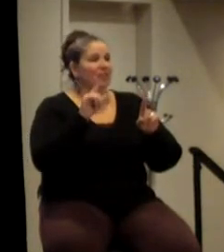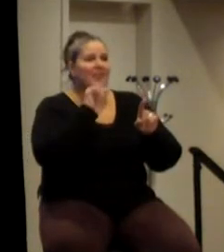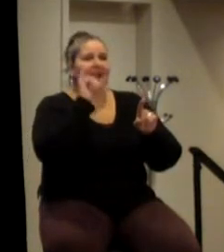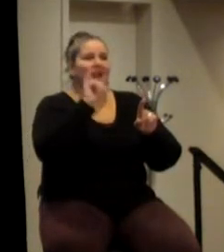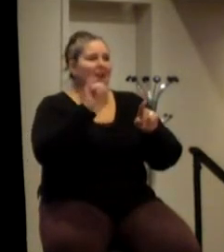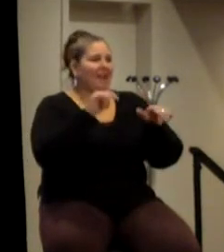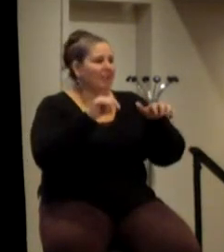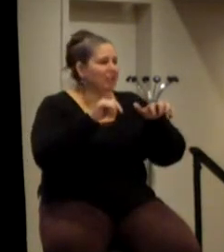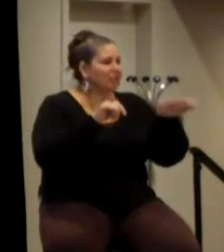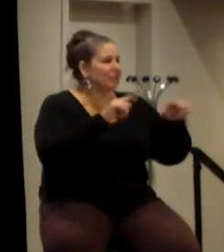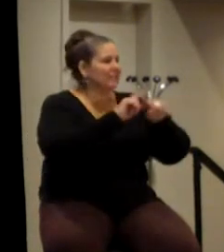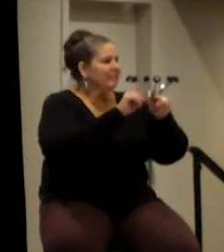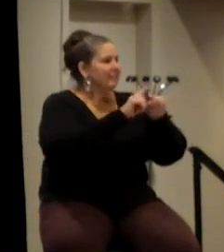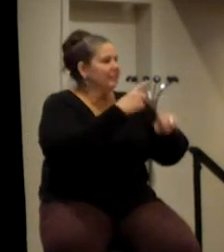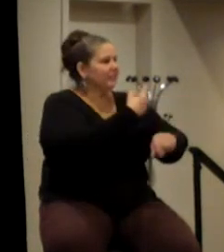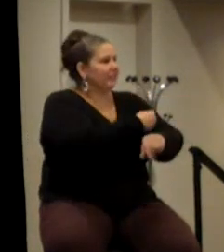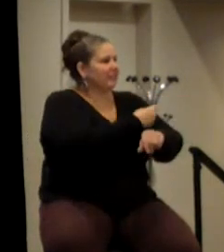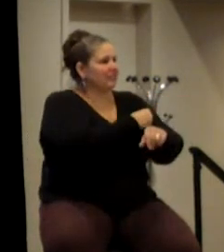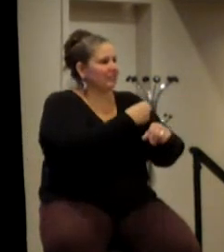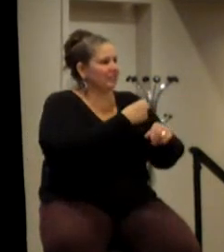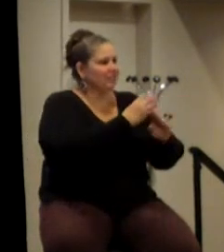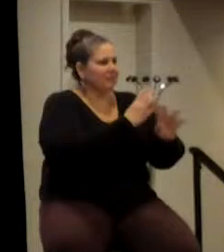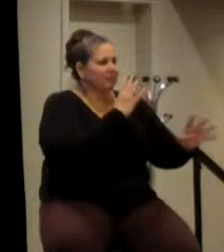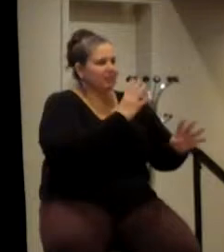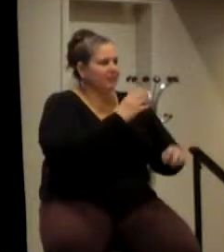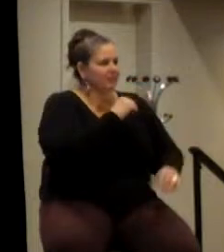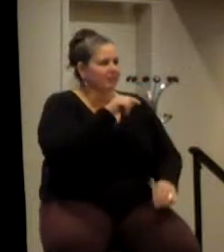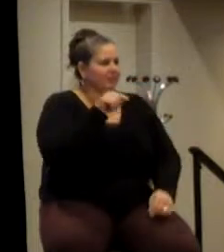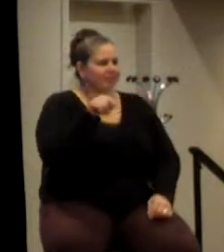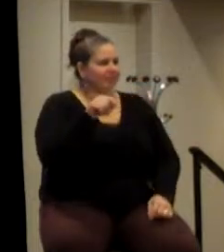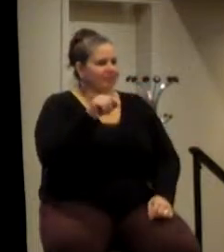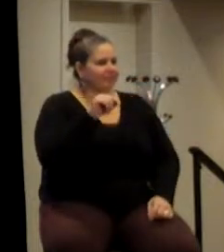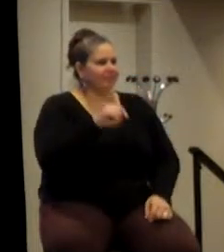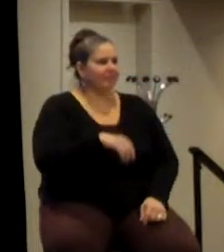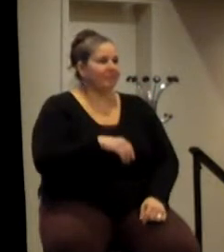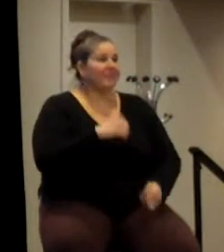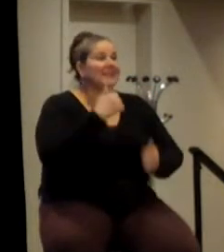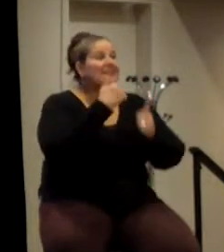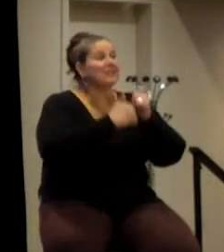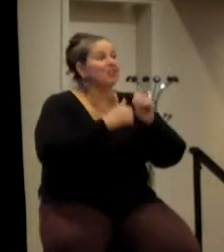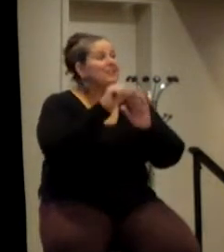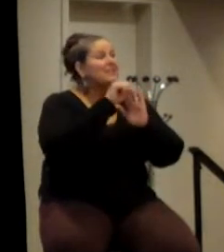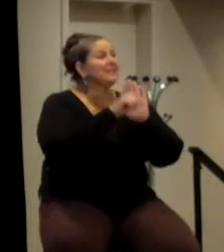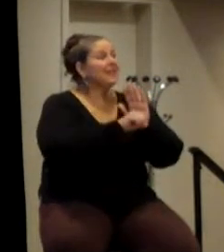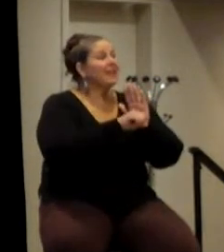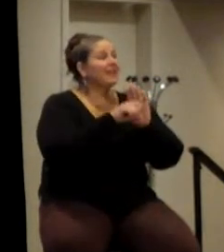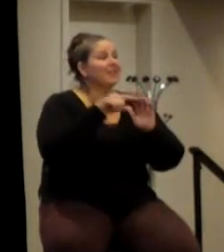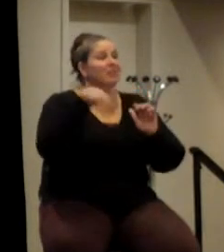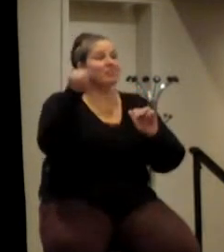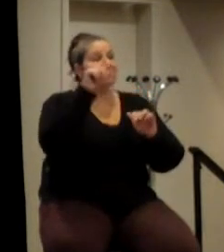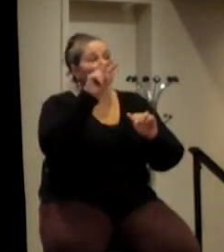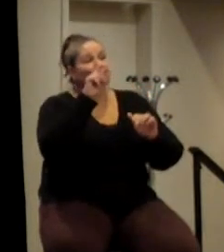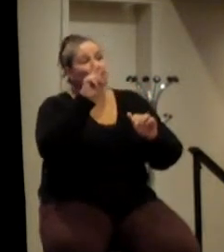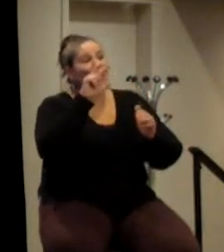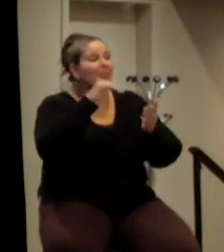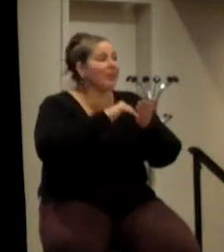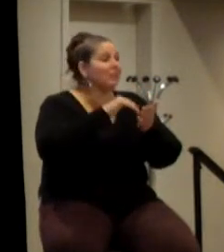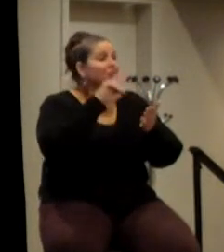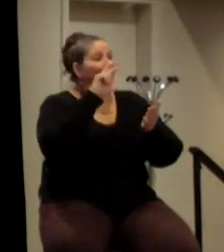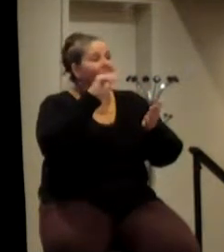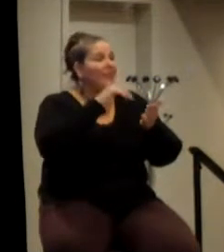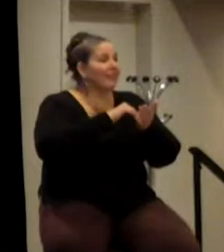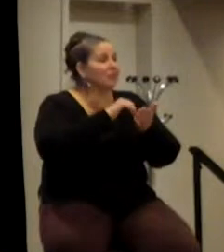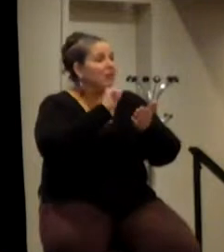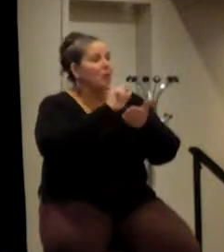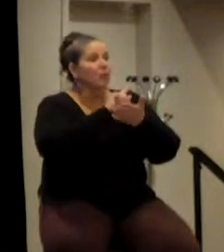already manufactured, but each state's not going to get 200,000 or 300,000 a week sent out right away. But that